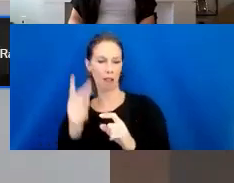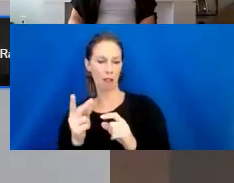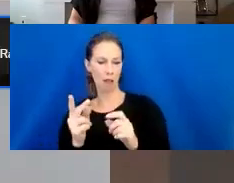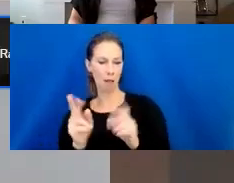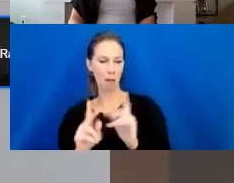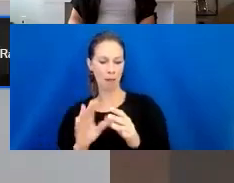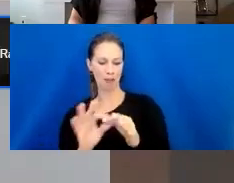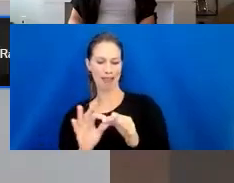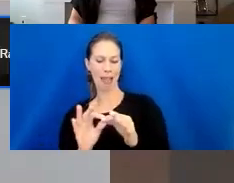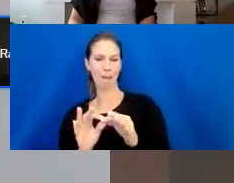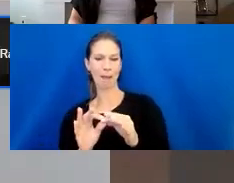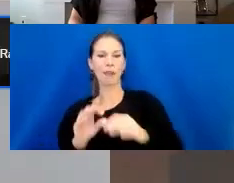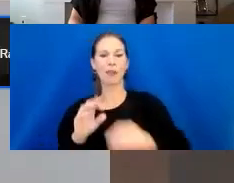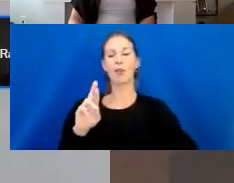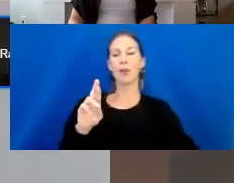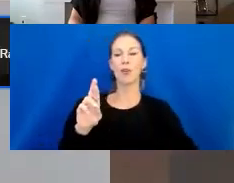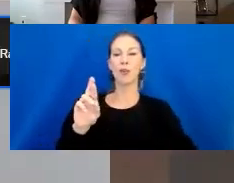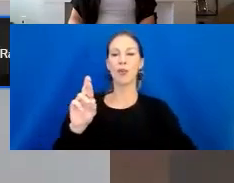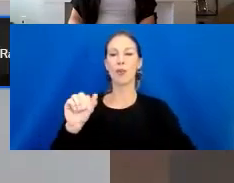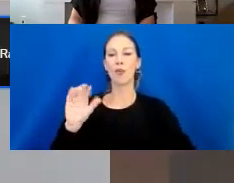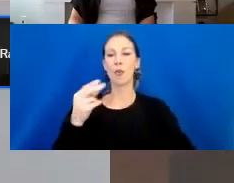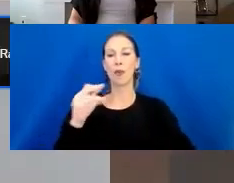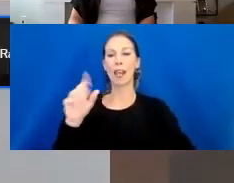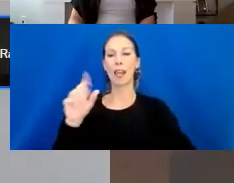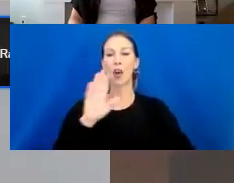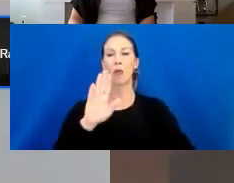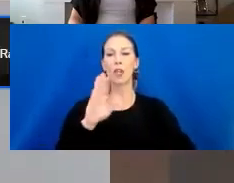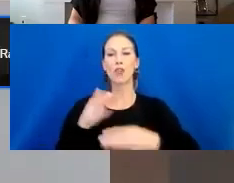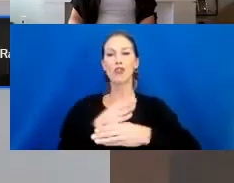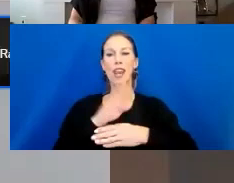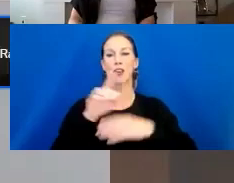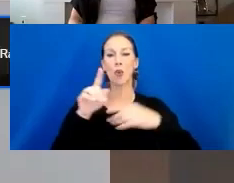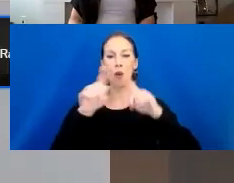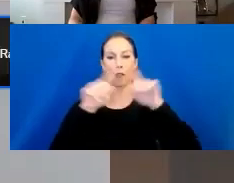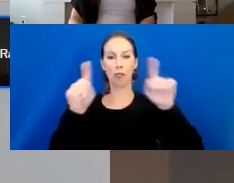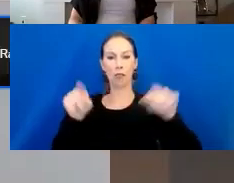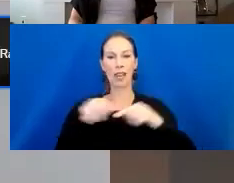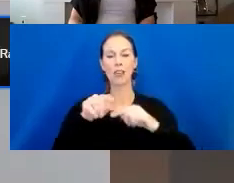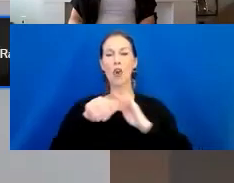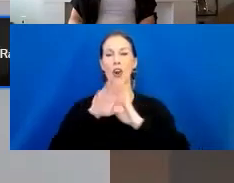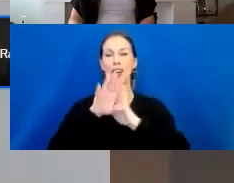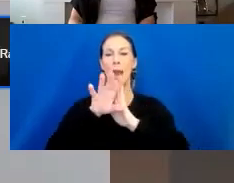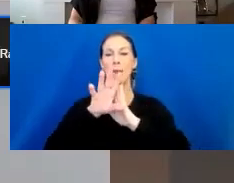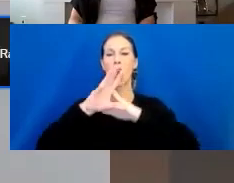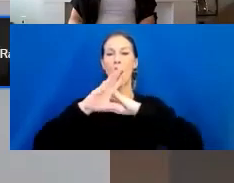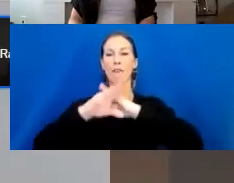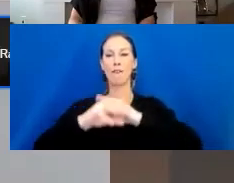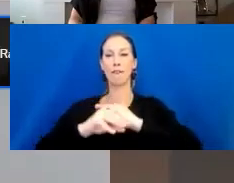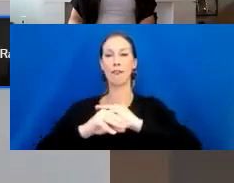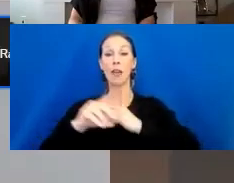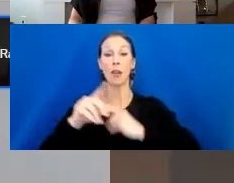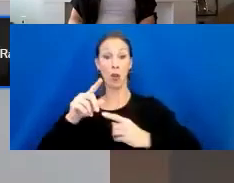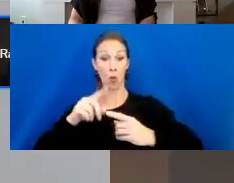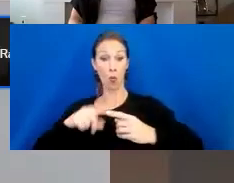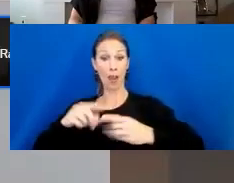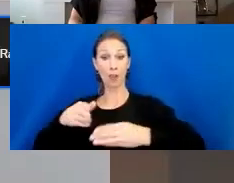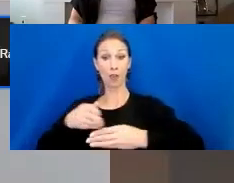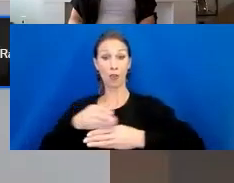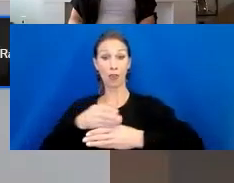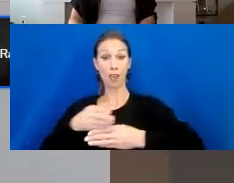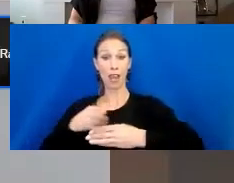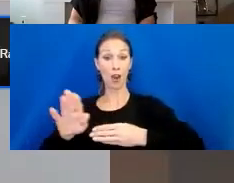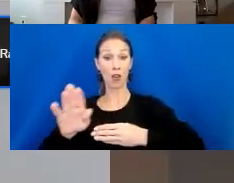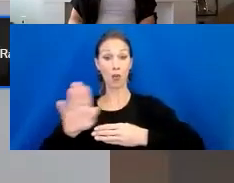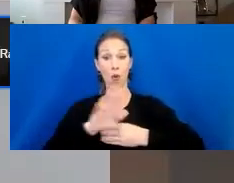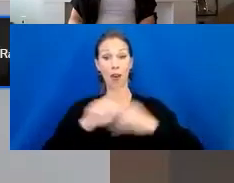when you shared your screen, your camera turned off. So just to clarify that, when you do share your screen, your camera will automatically